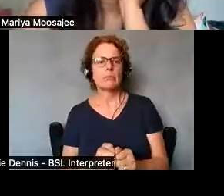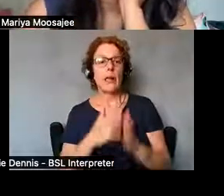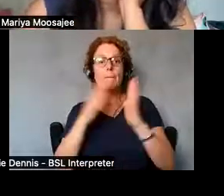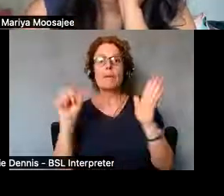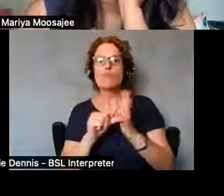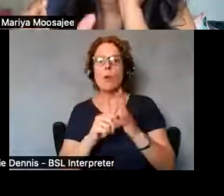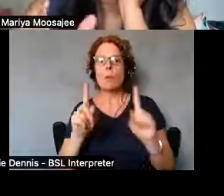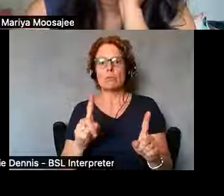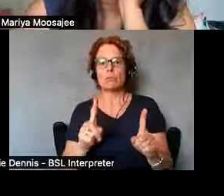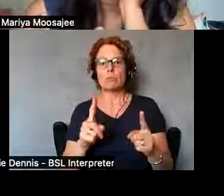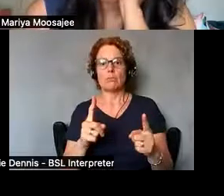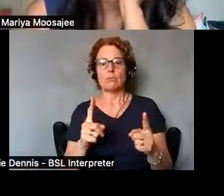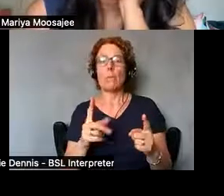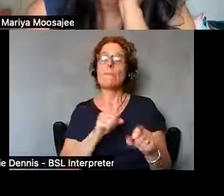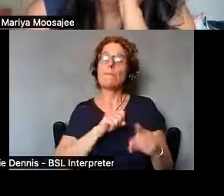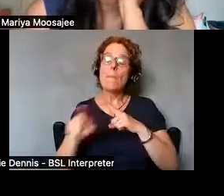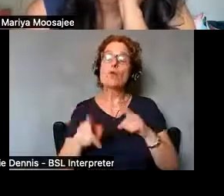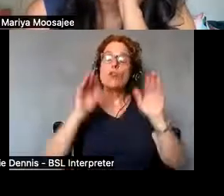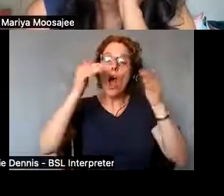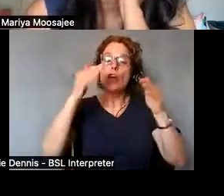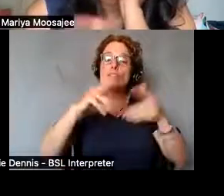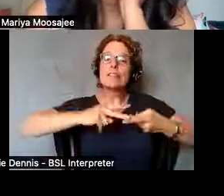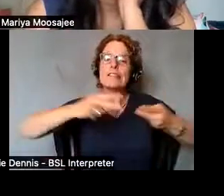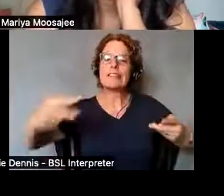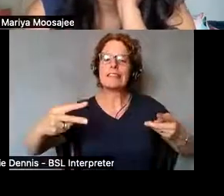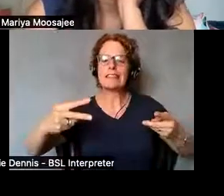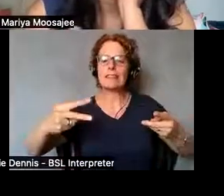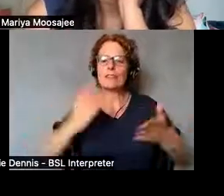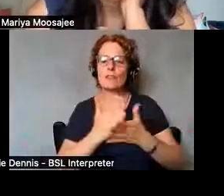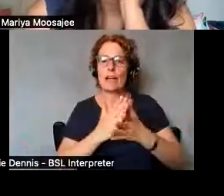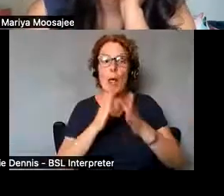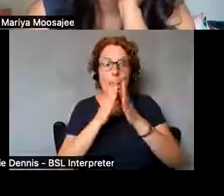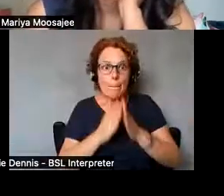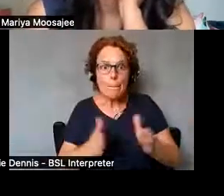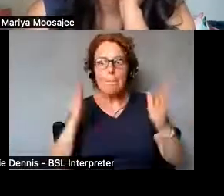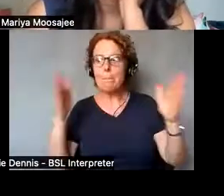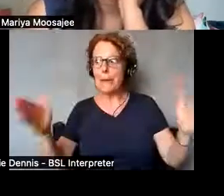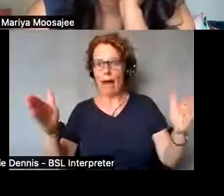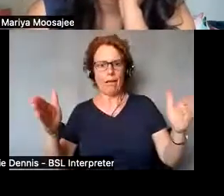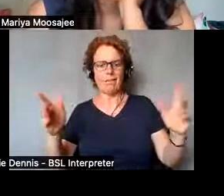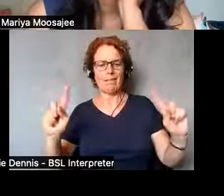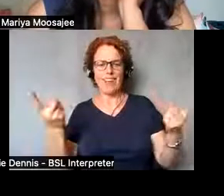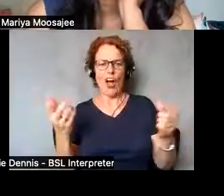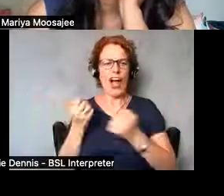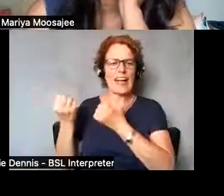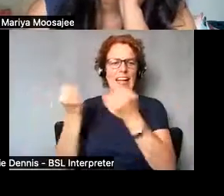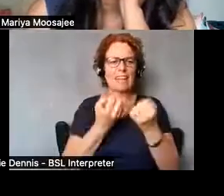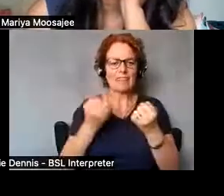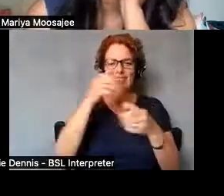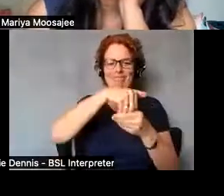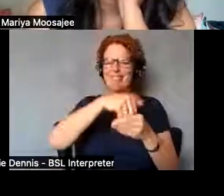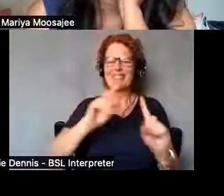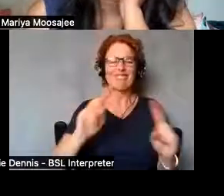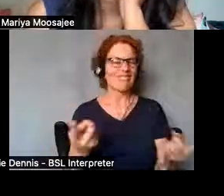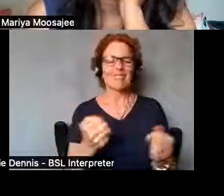said at the start, that most Usher genes are way bigger than the carrying capacity of viral vectors. So we